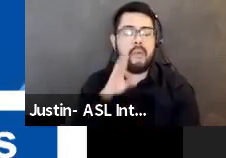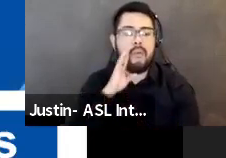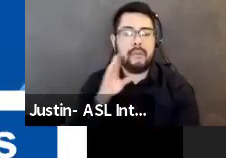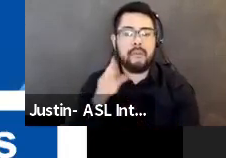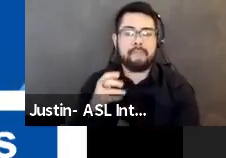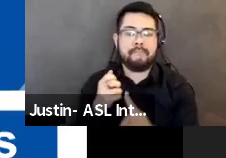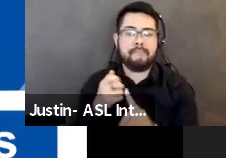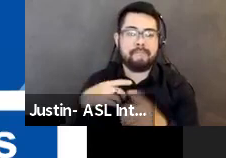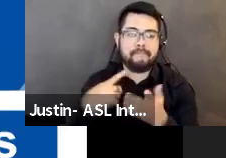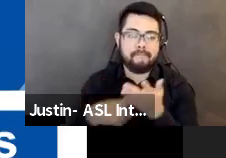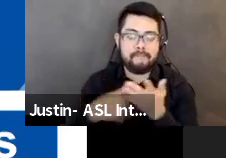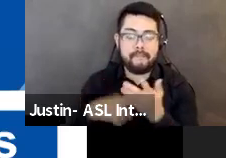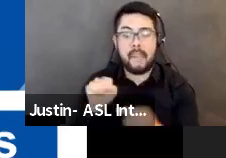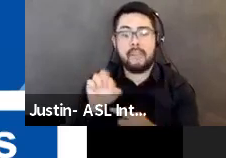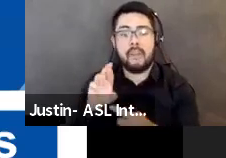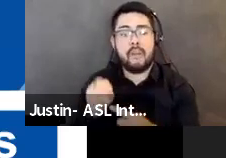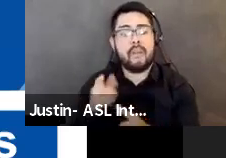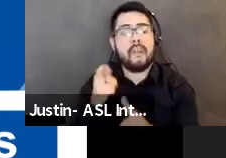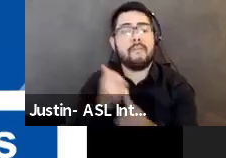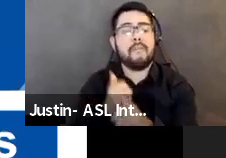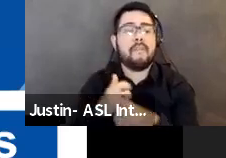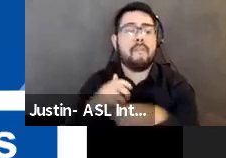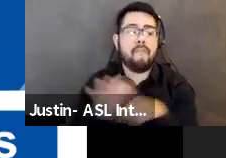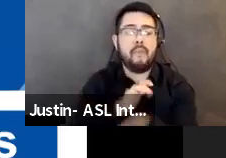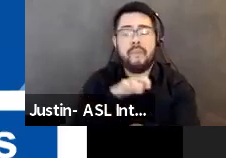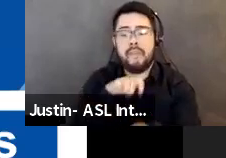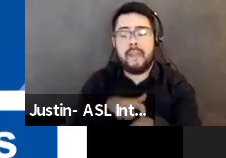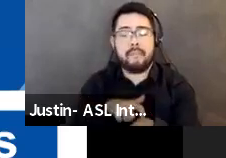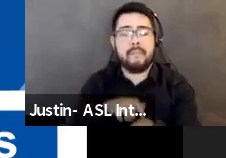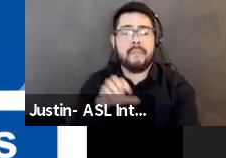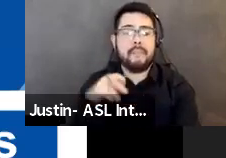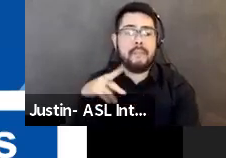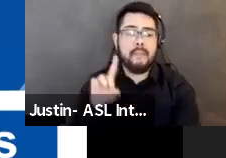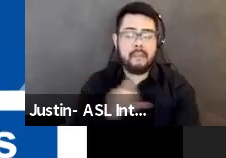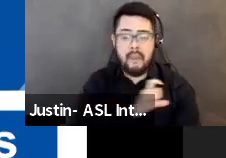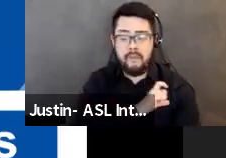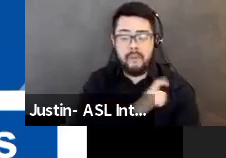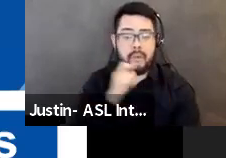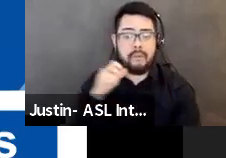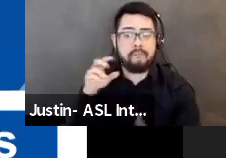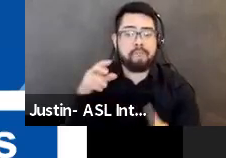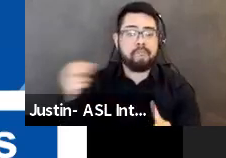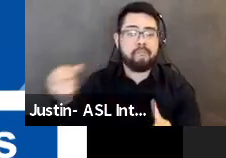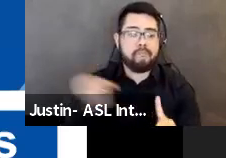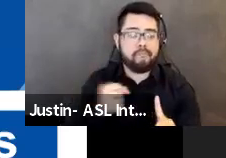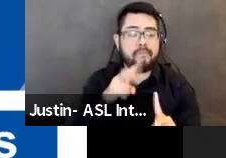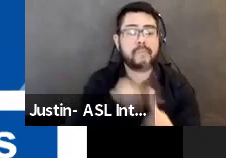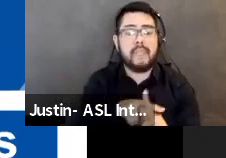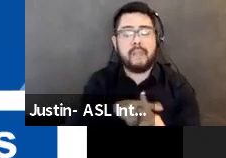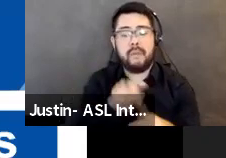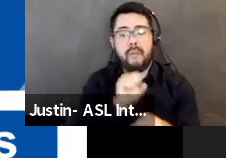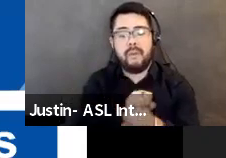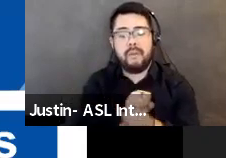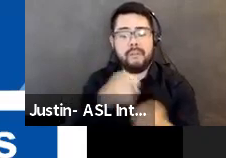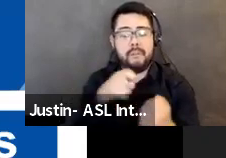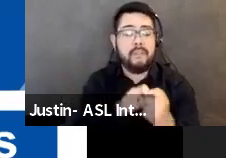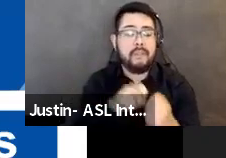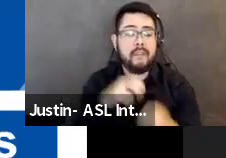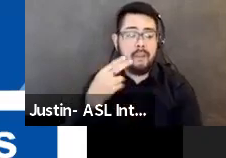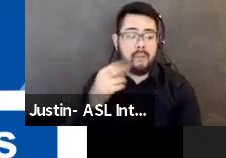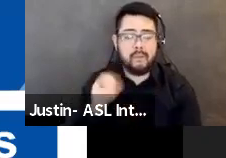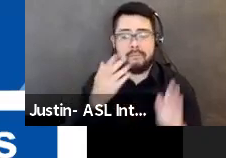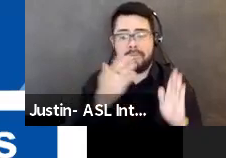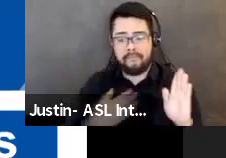presentation they are the full-time uniformed cbd officers that are assigned to work in a select set of our cps high schools in the